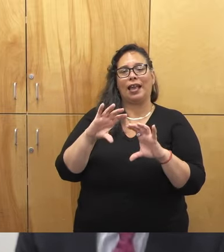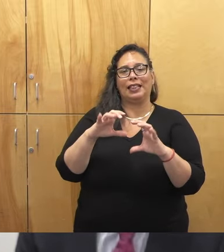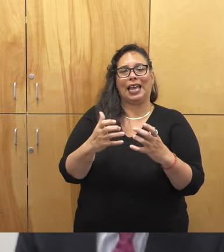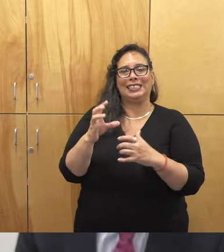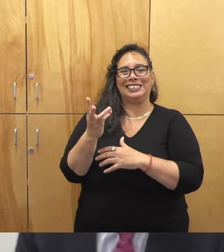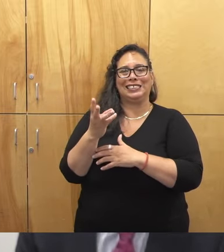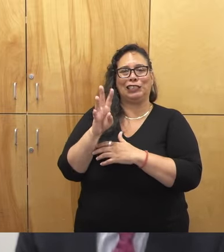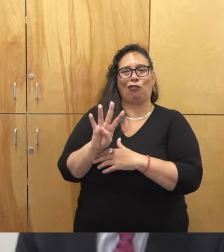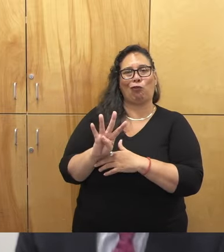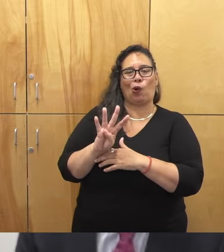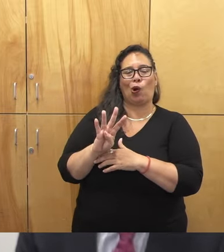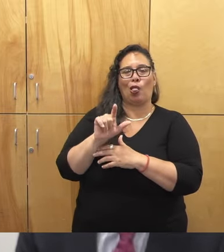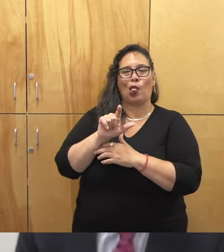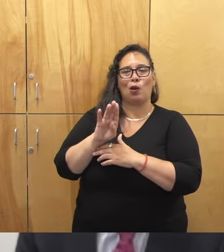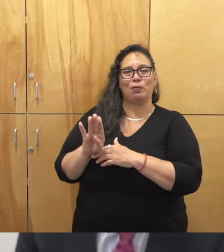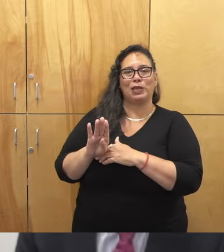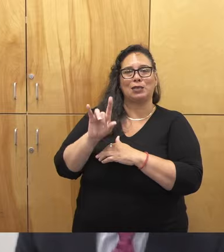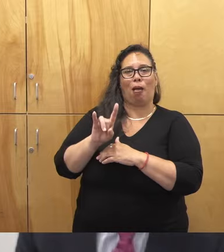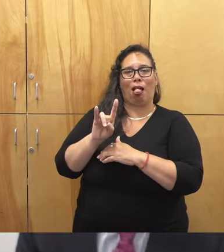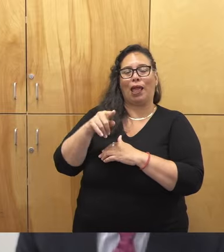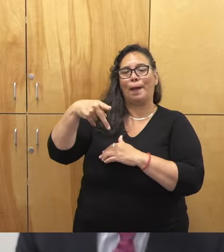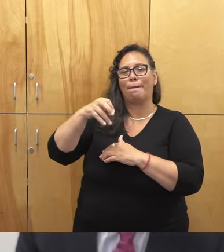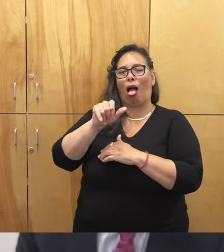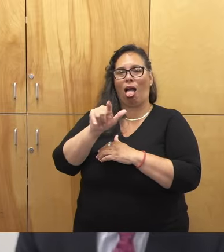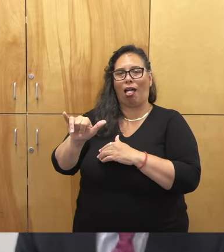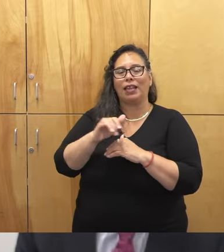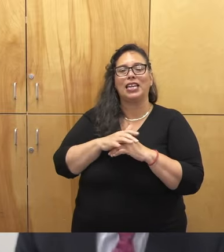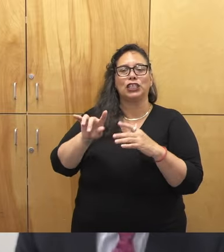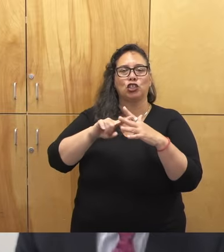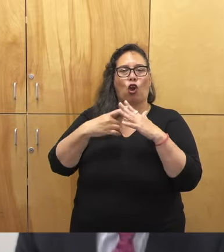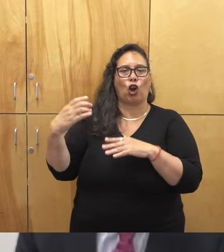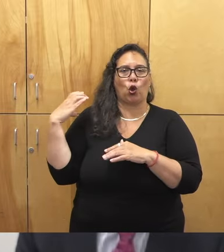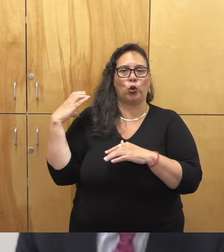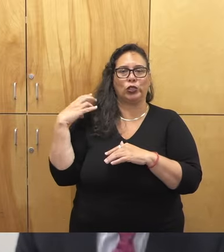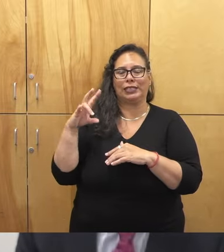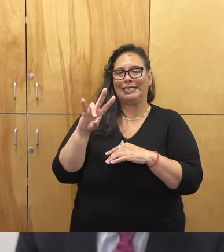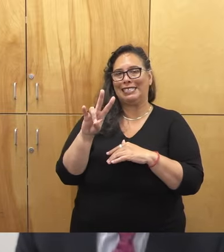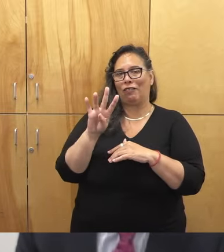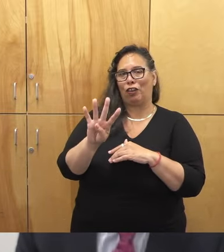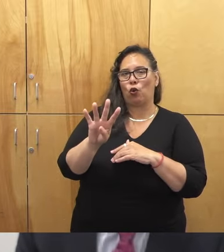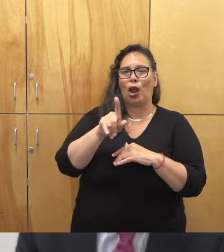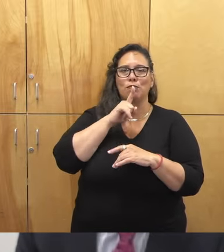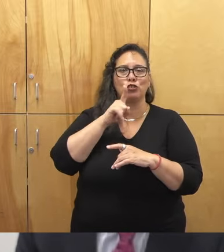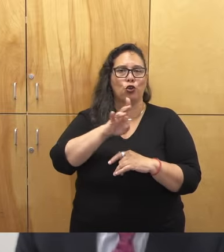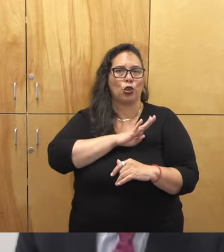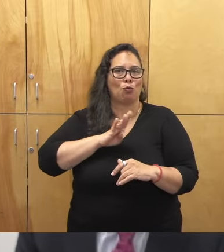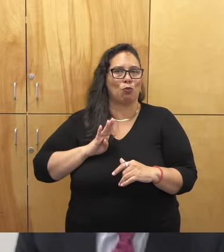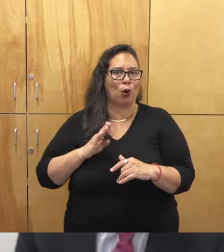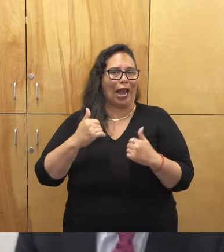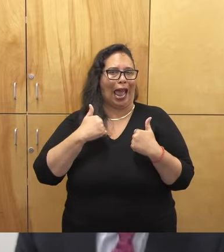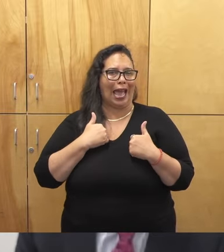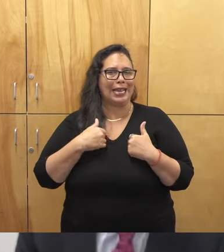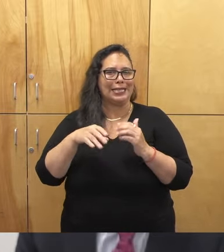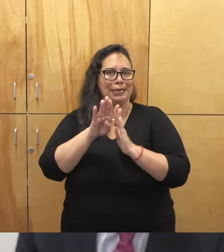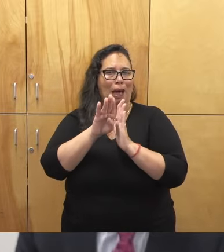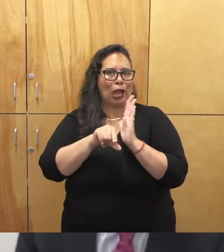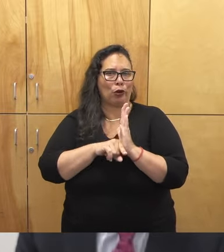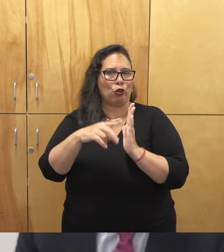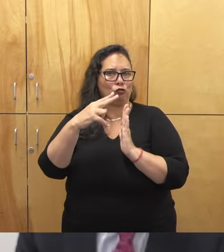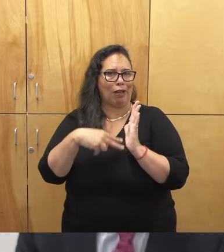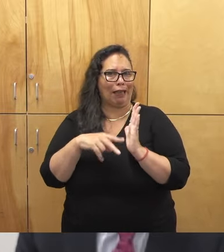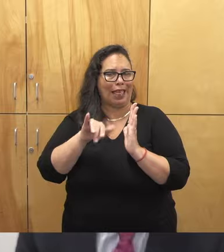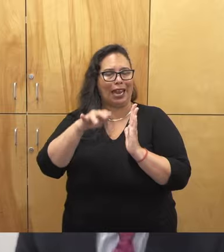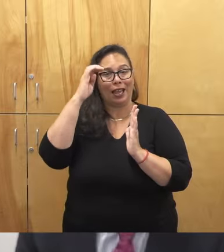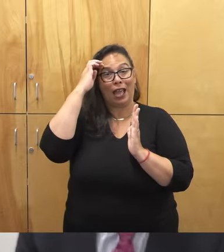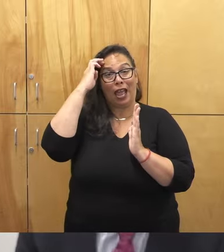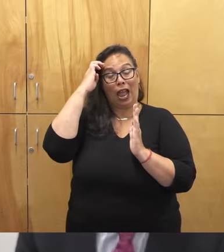Long Beach Poly, started coaching at Poly in 74. And I'm sure the board have his bio. I have read his bio. I'd like to thank a